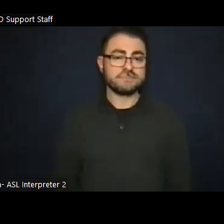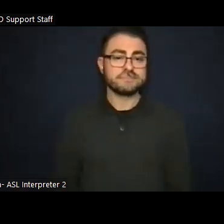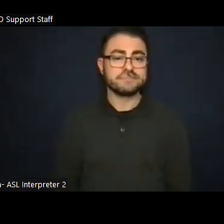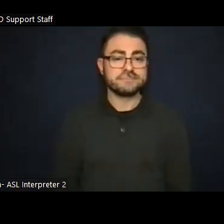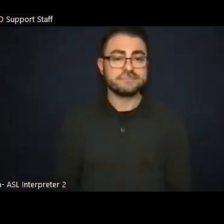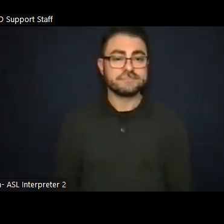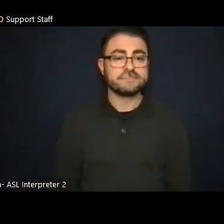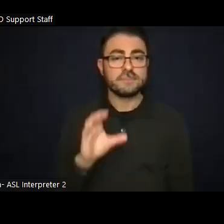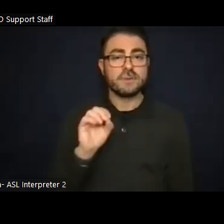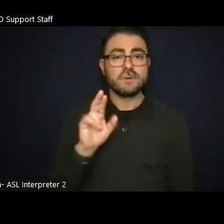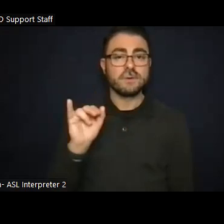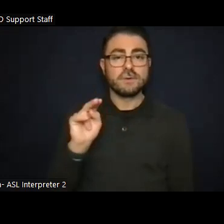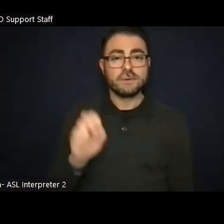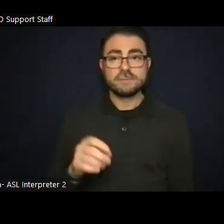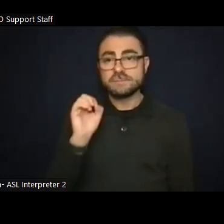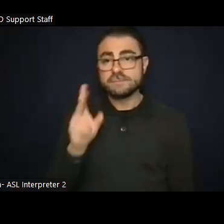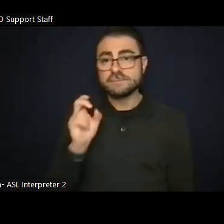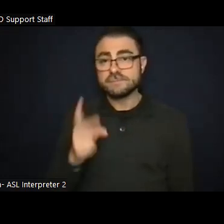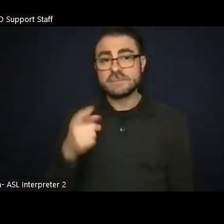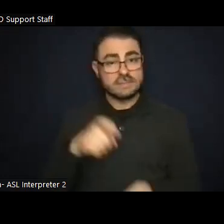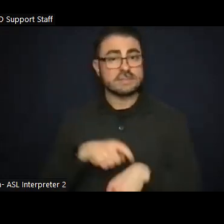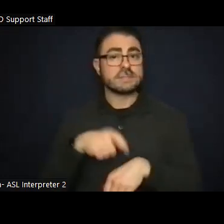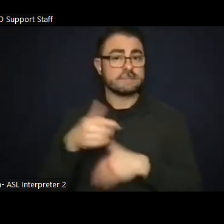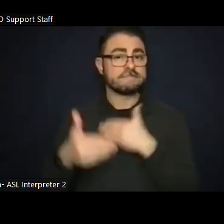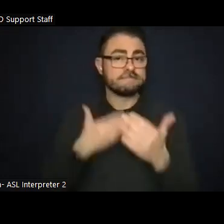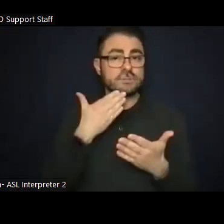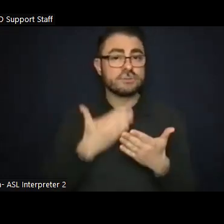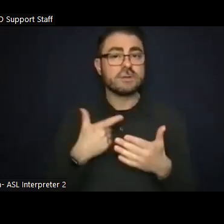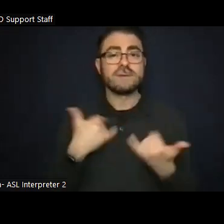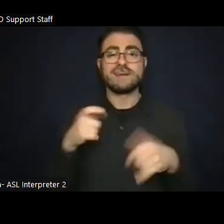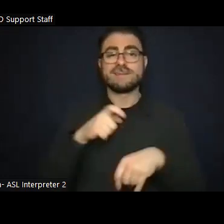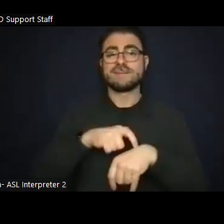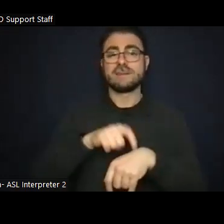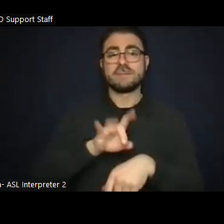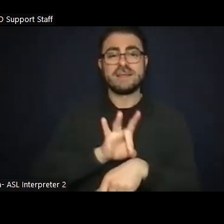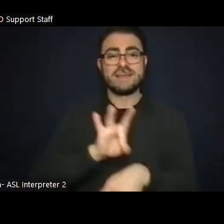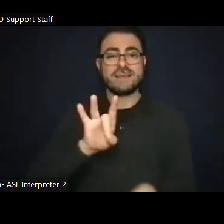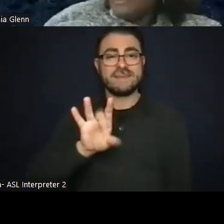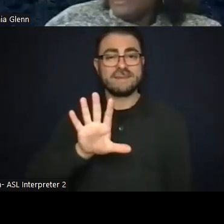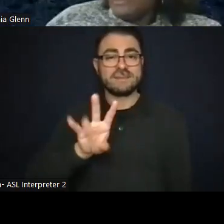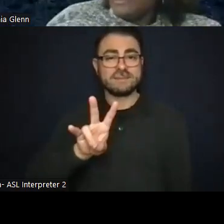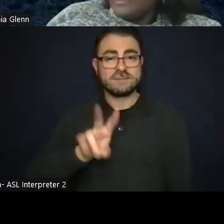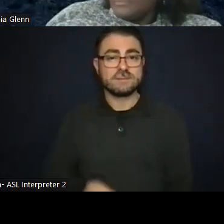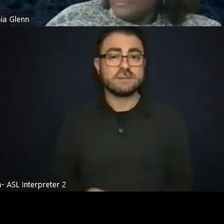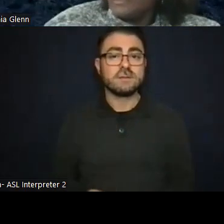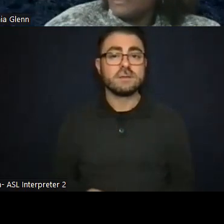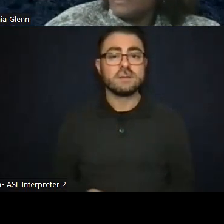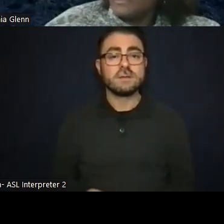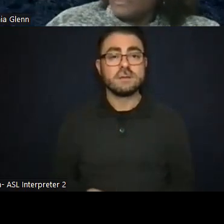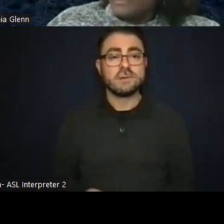Okay, we're doing really good on time. It is now 8:57. We would like to go